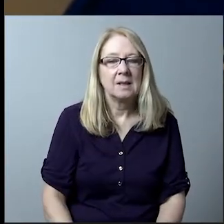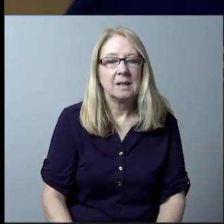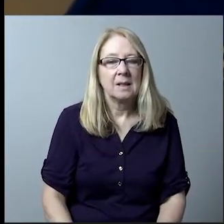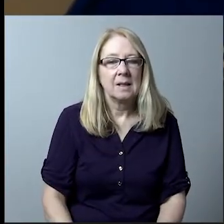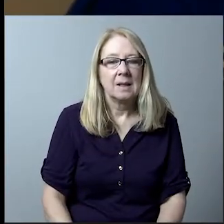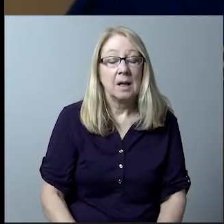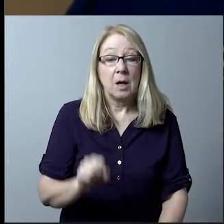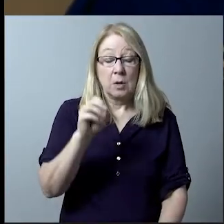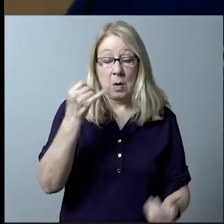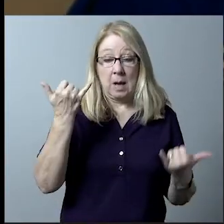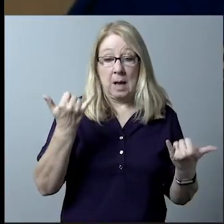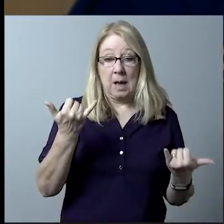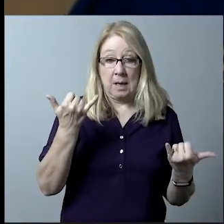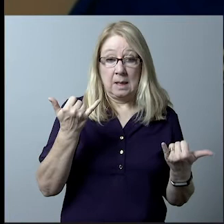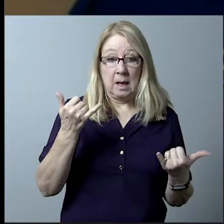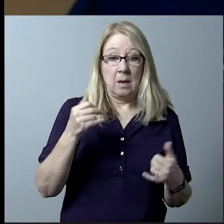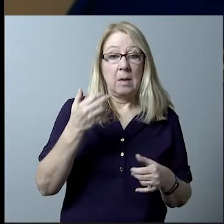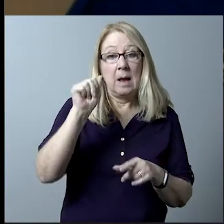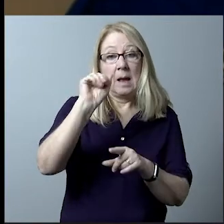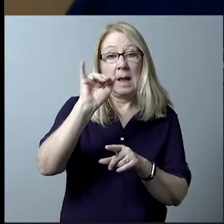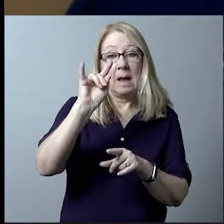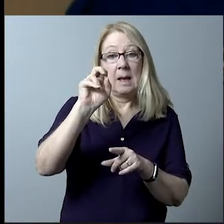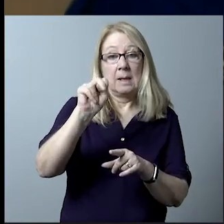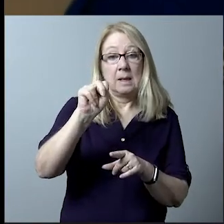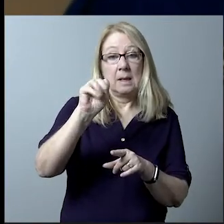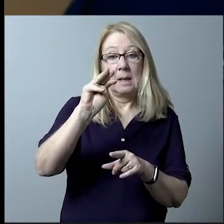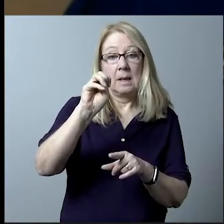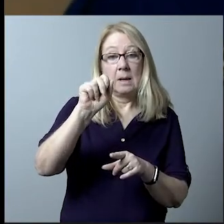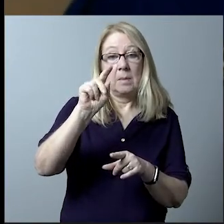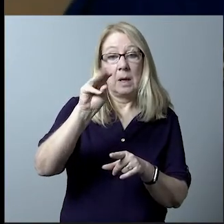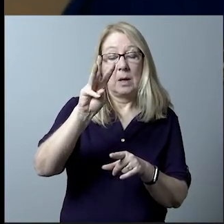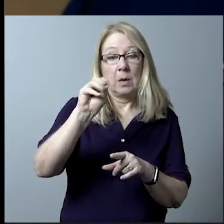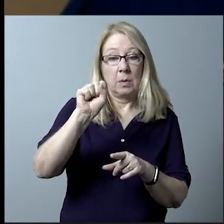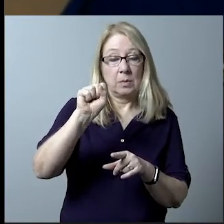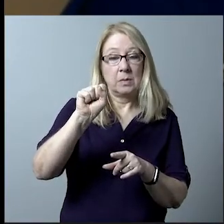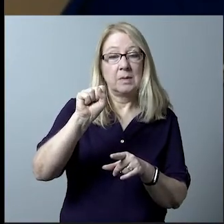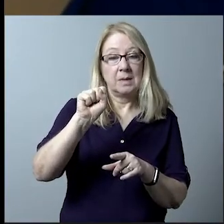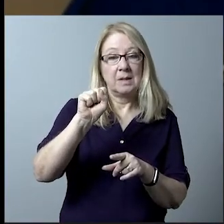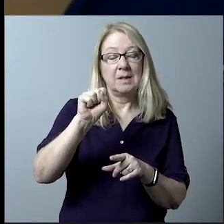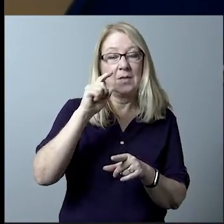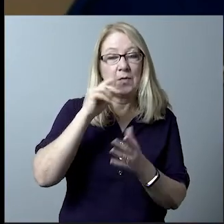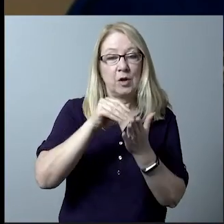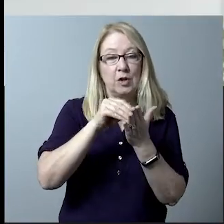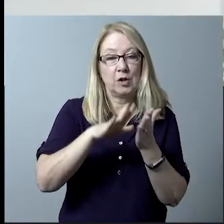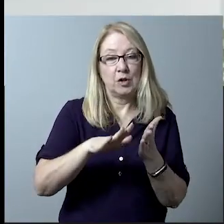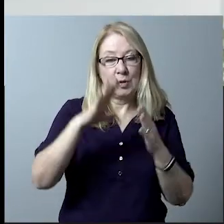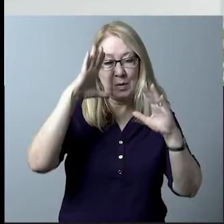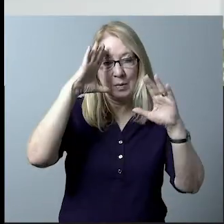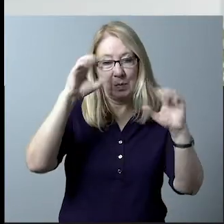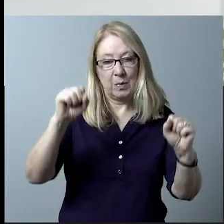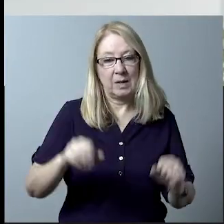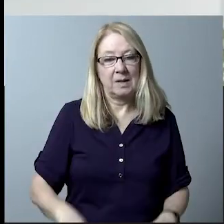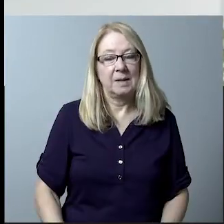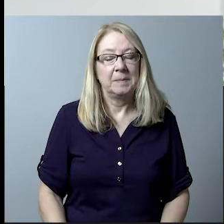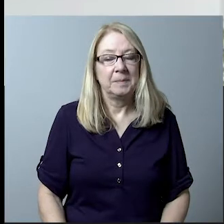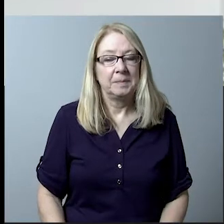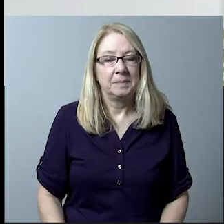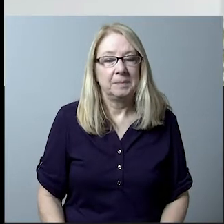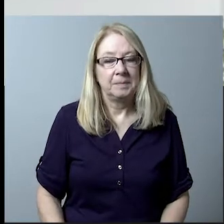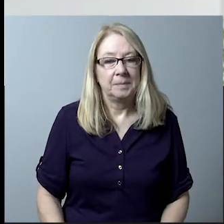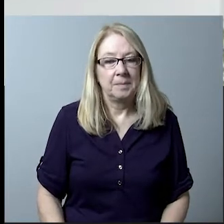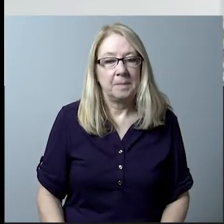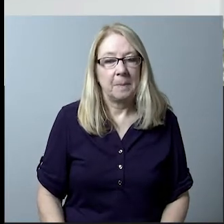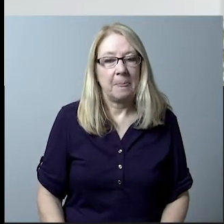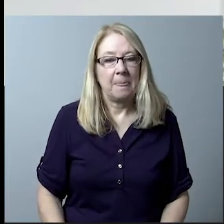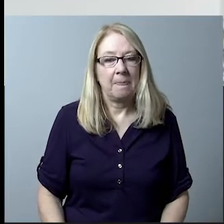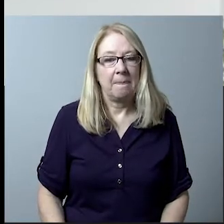Thanks, Alex. So now we'd love to hear from Aiden Meadows, our Student Government Association president. So Aiden, wrap up the presentation part for